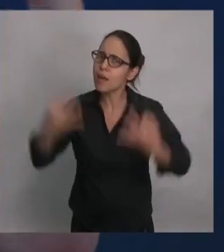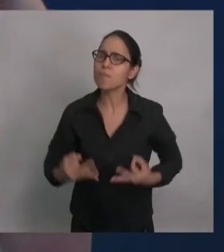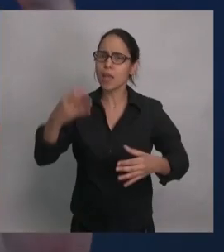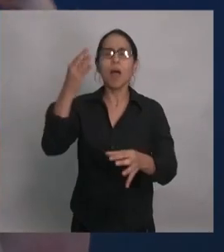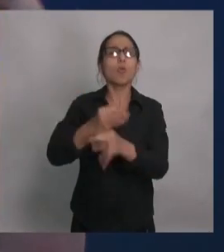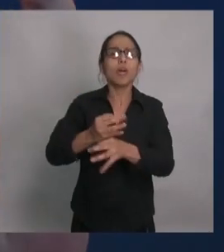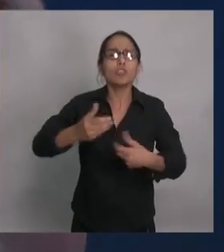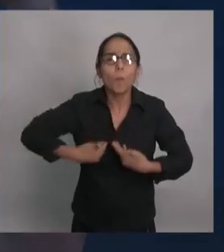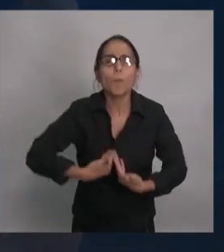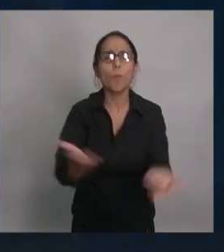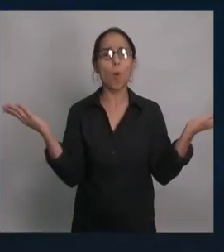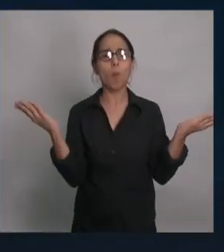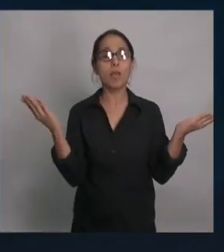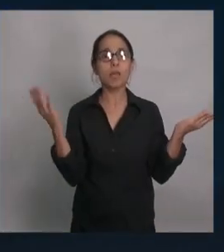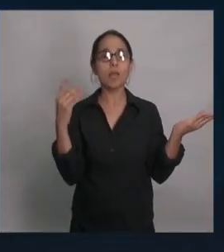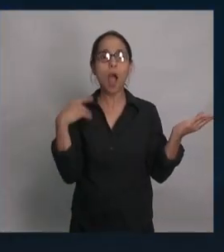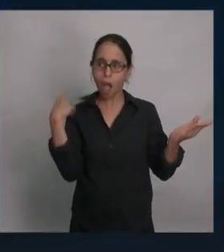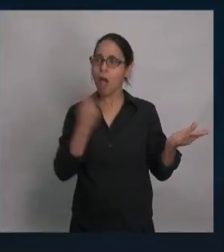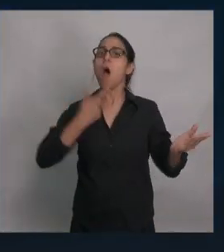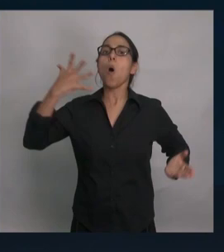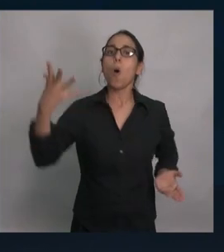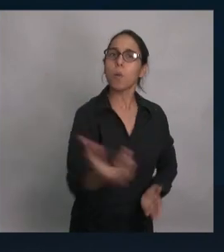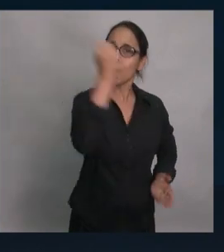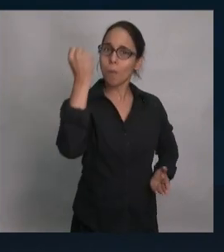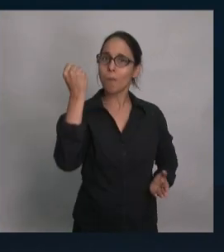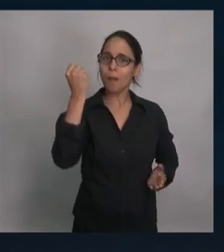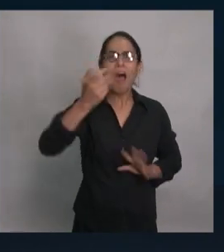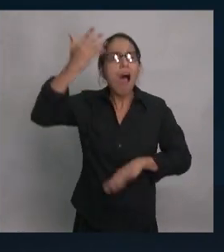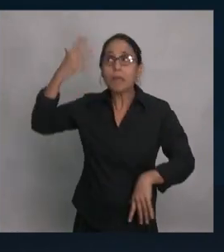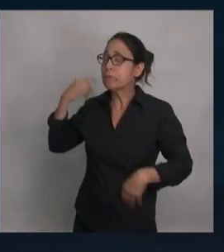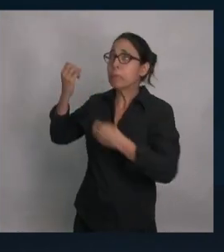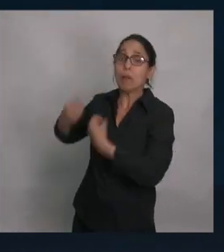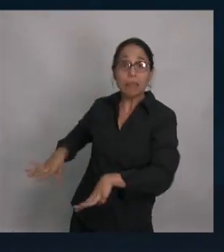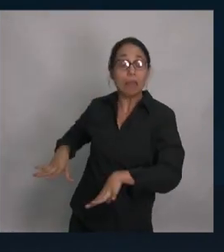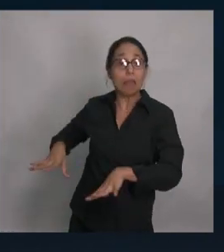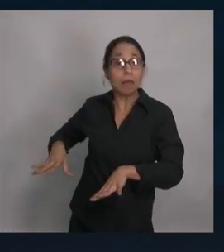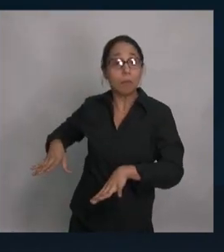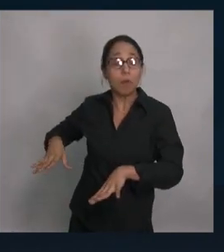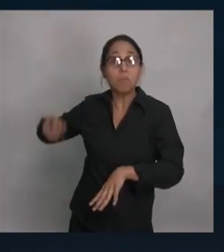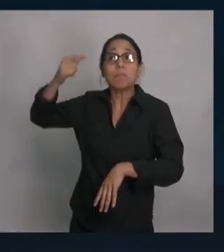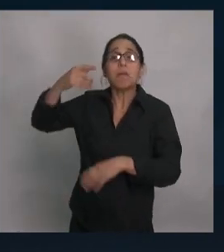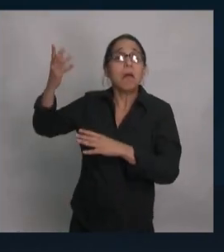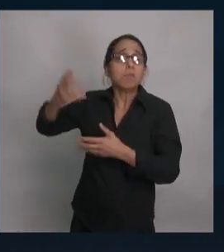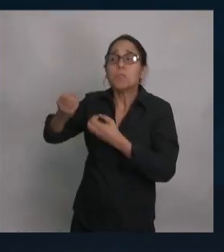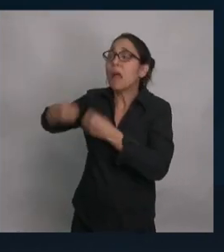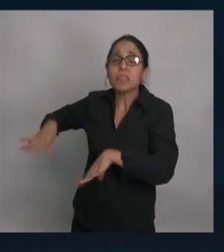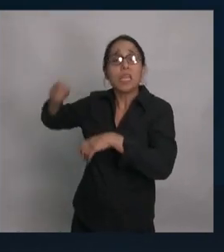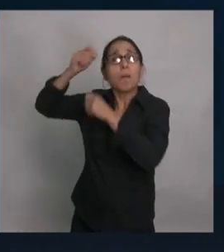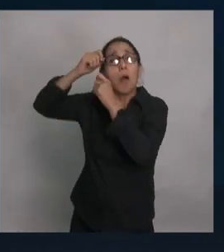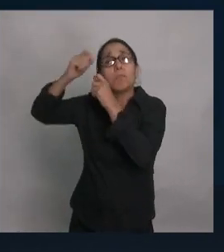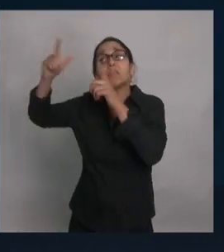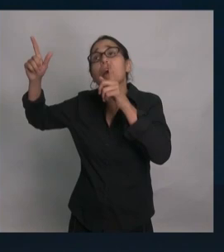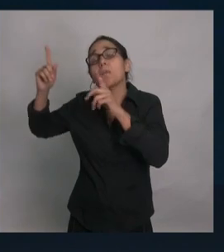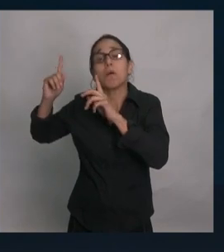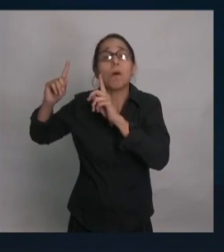Recuperamos eso que habíamos perdido. Y se instaló en nuestras cabezas. Así surge el